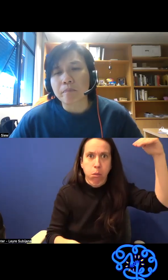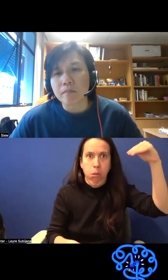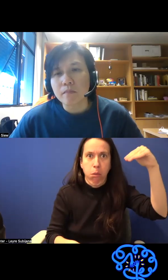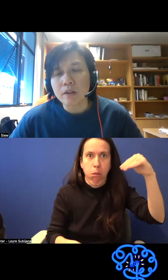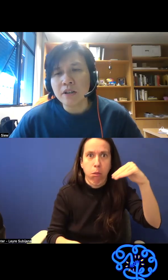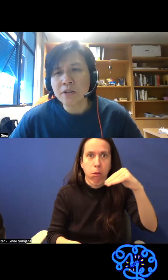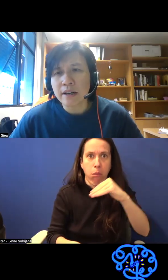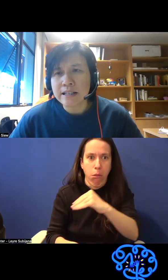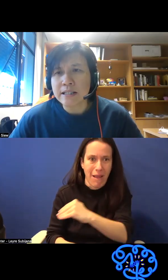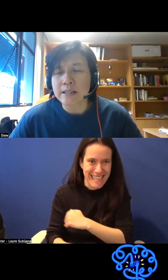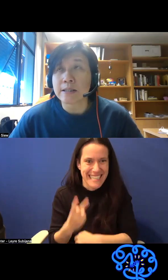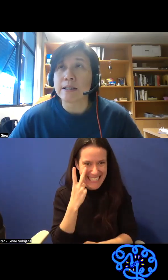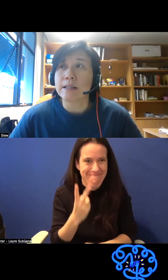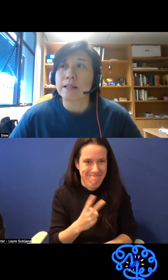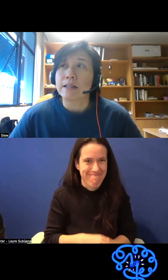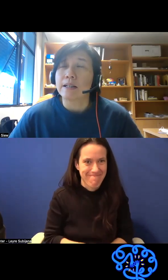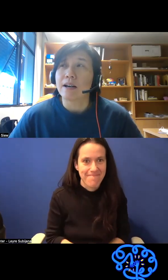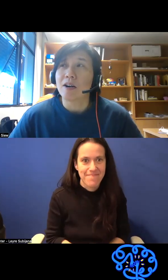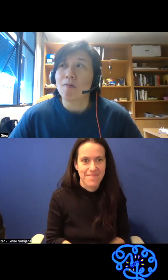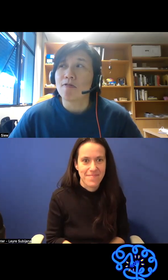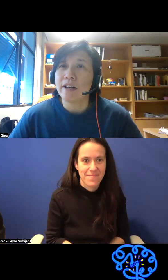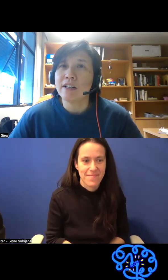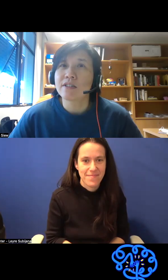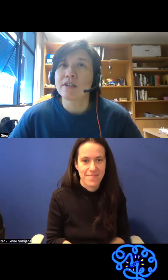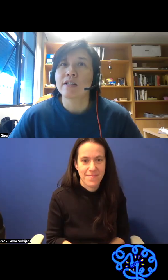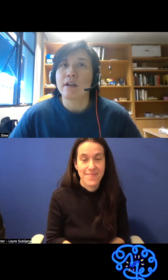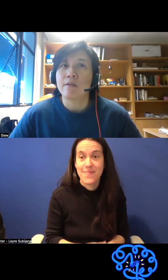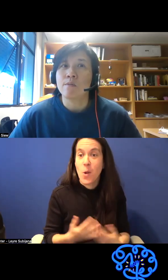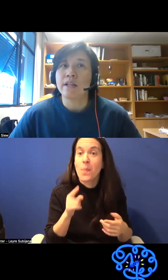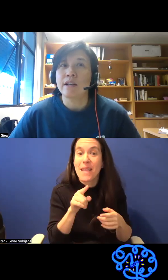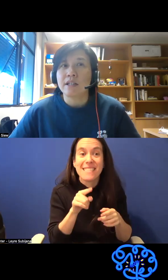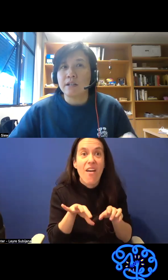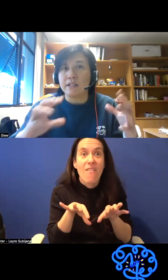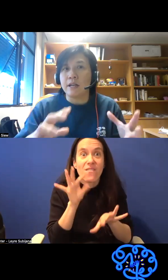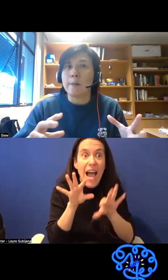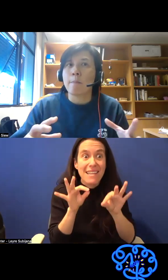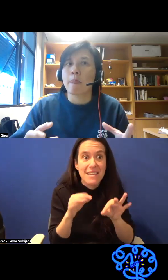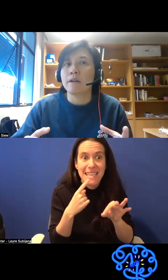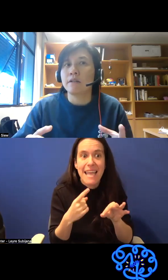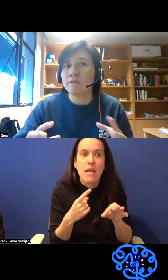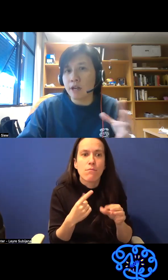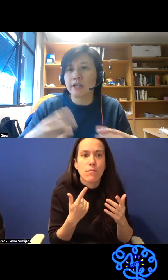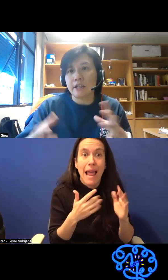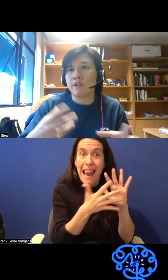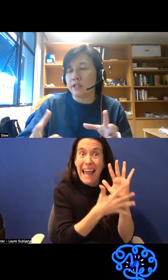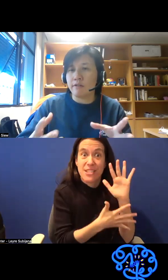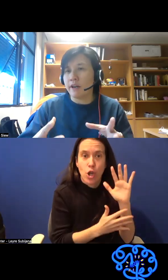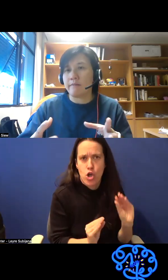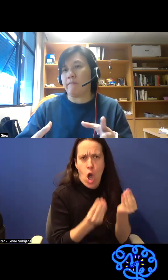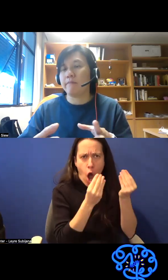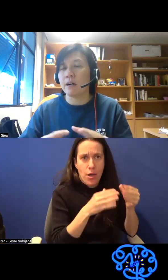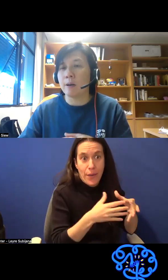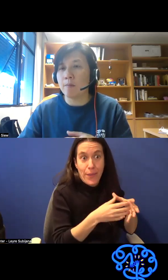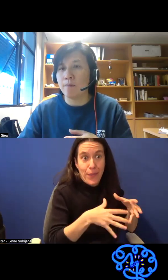Um, and so I guess the findings suggest that when the lexicon is young, the rich gets richer